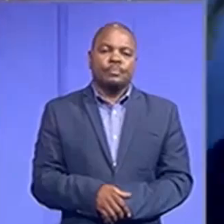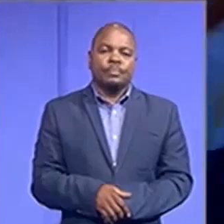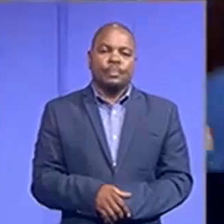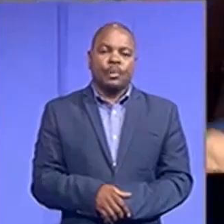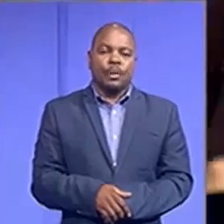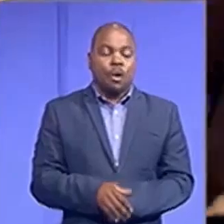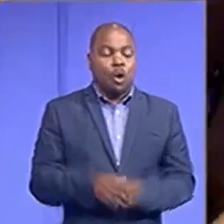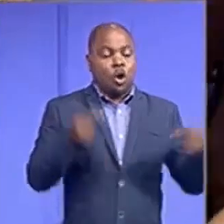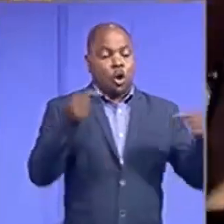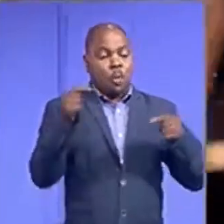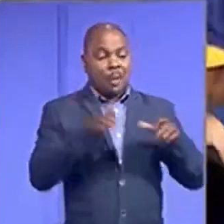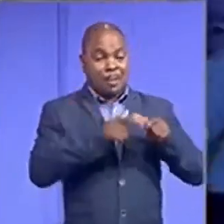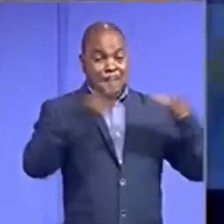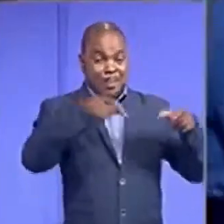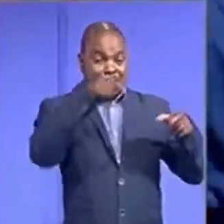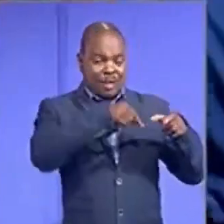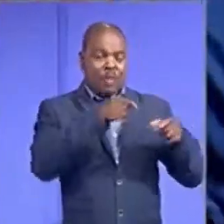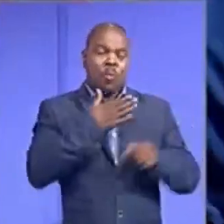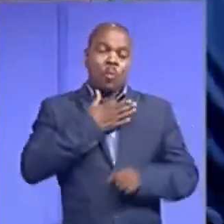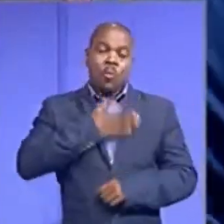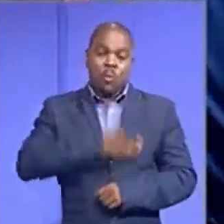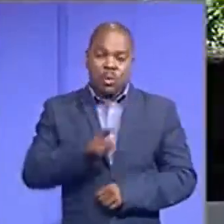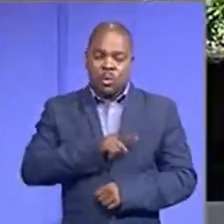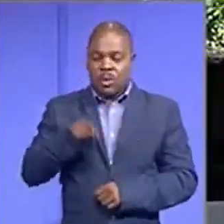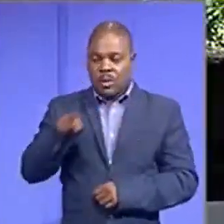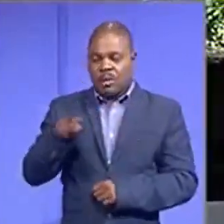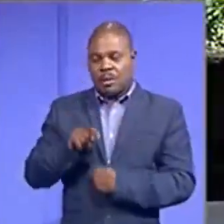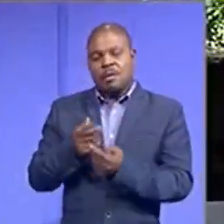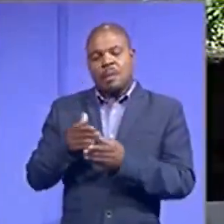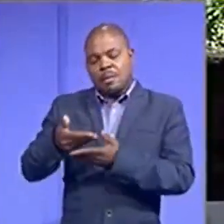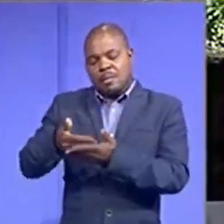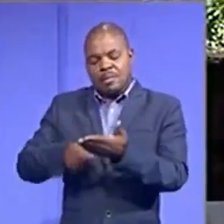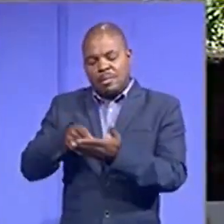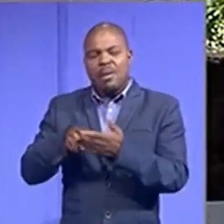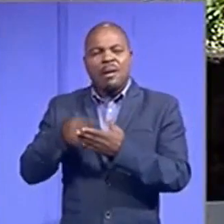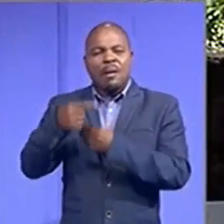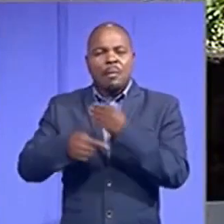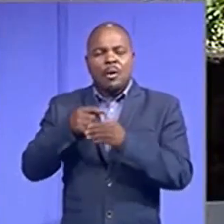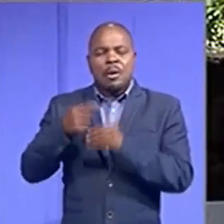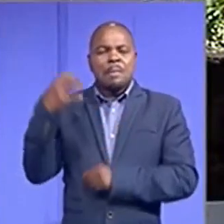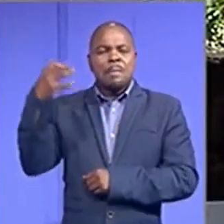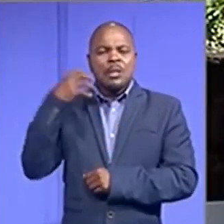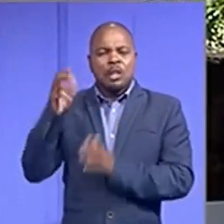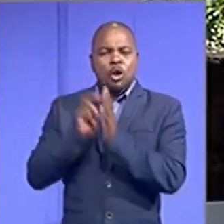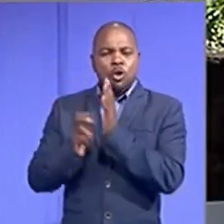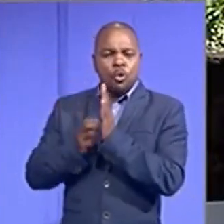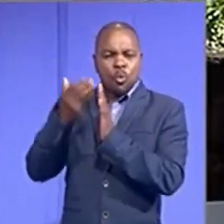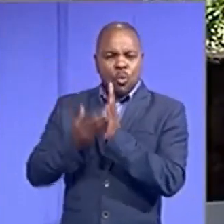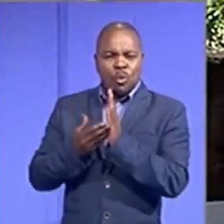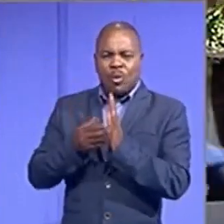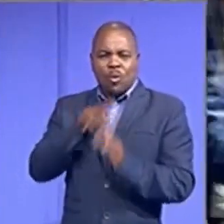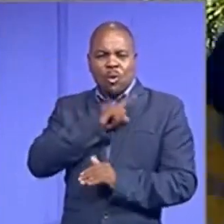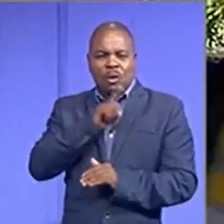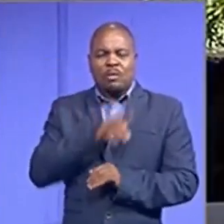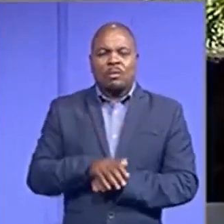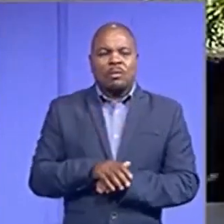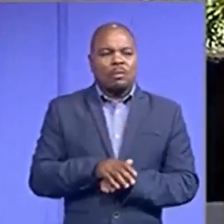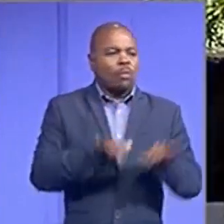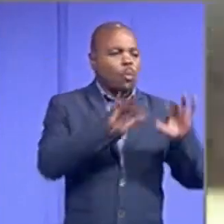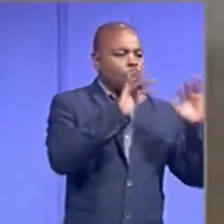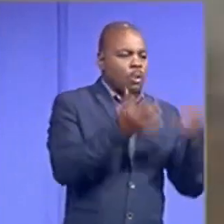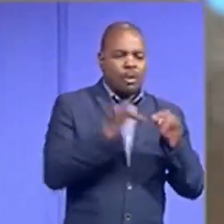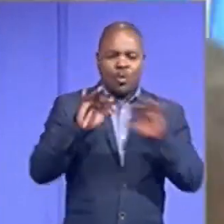Lekoko kganetso le legolo le ikaelela go gwetlha bukana e ka ga melawana ya ditona eo e ka yang fa ile pharologano magareng ga mafatshe